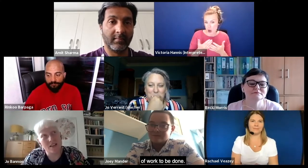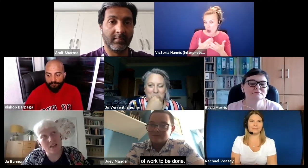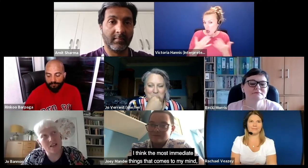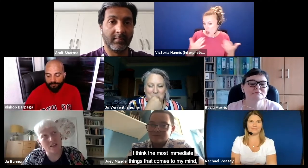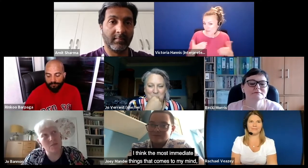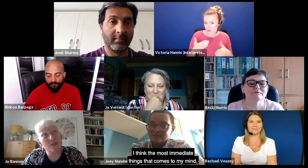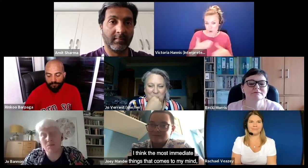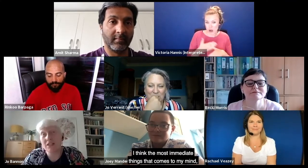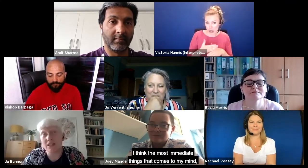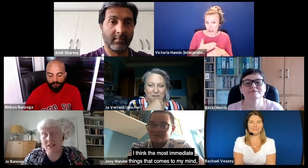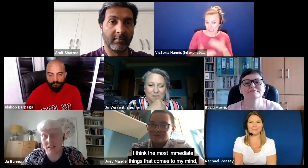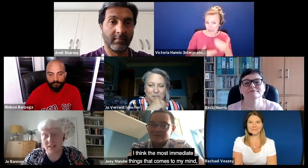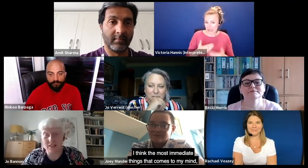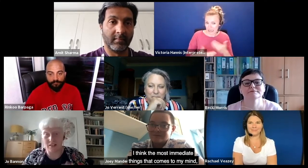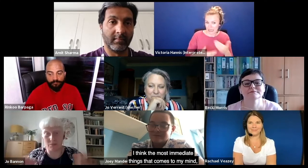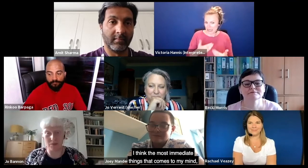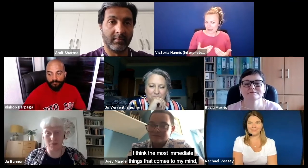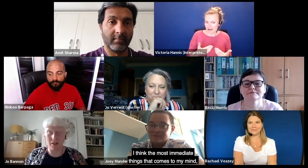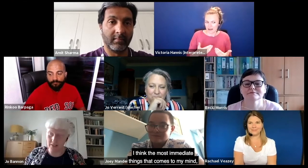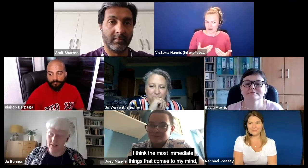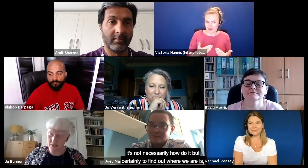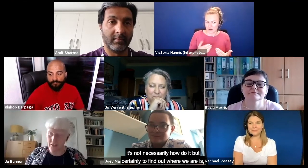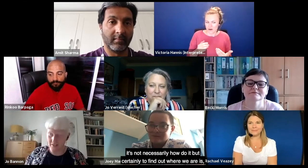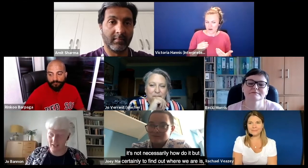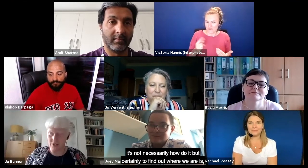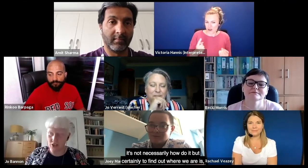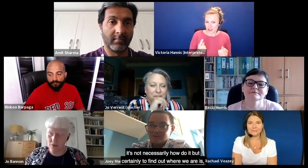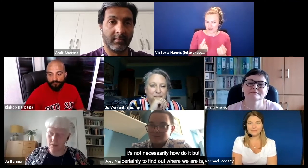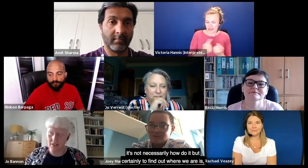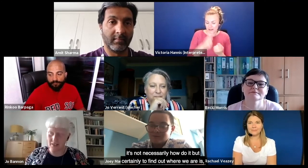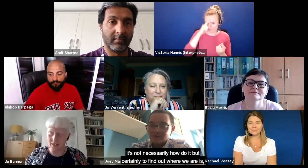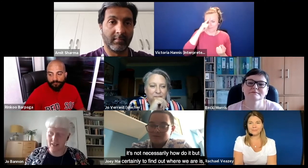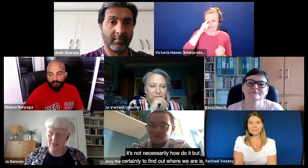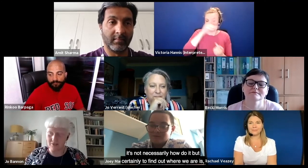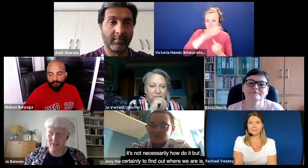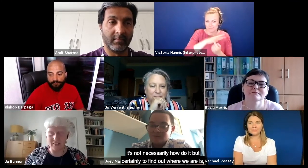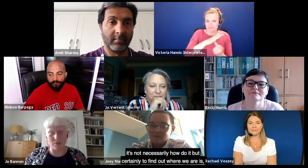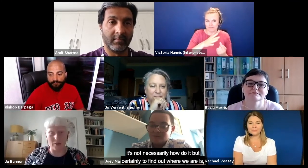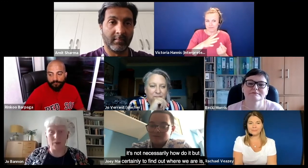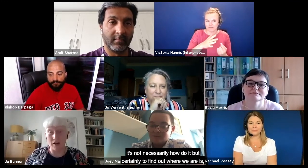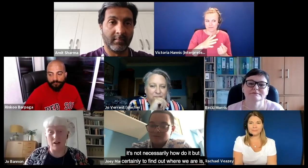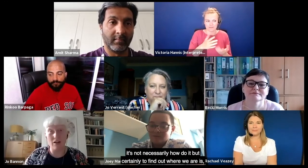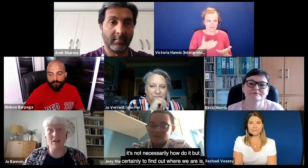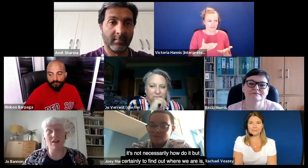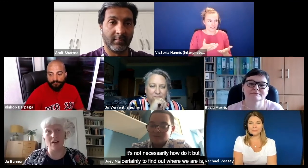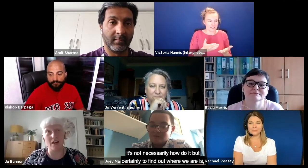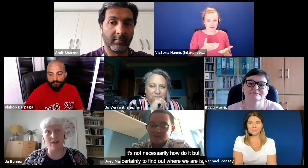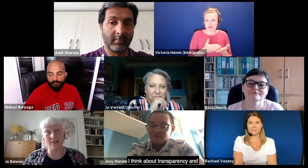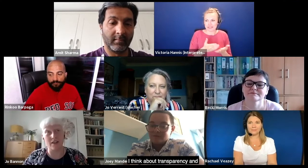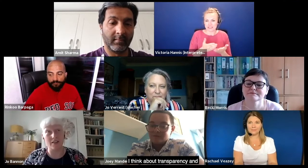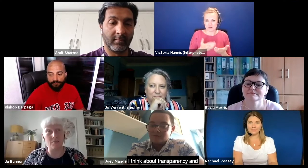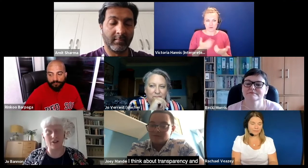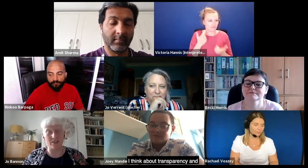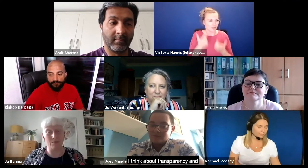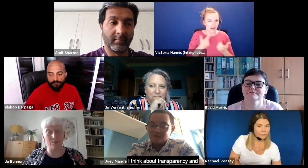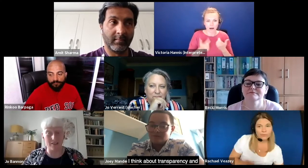I think the most immediate thing that comes to my mind, it's not necessarily how to do it, but it's certainly how to find out where we are, is